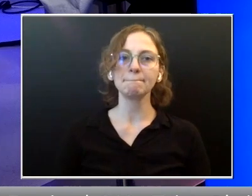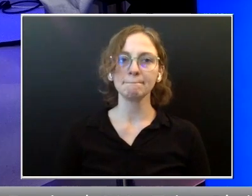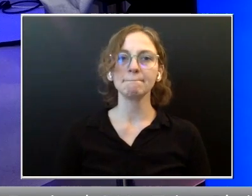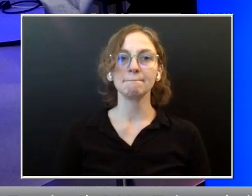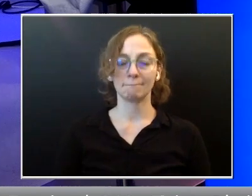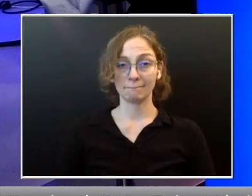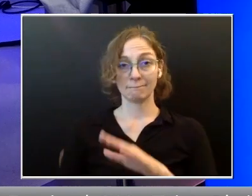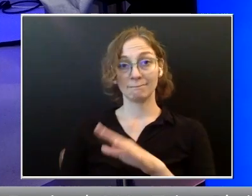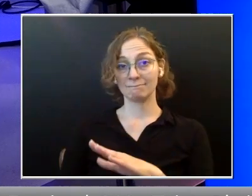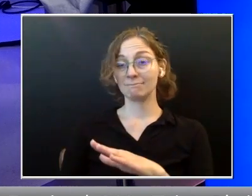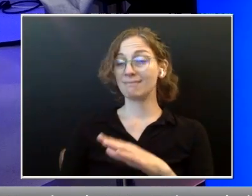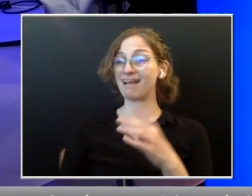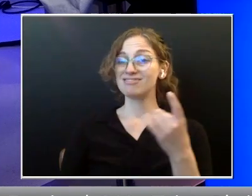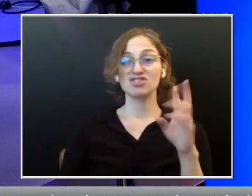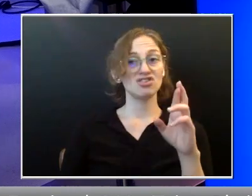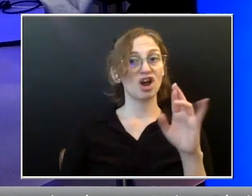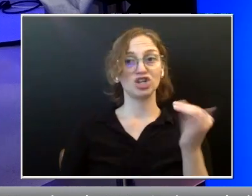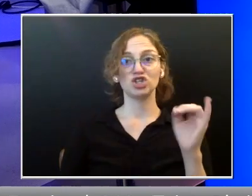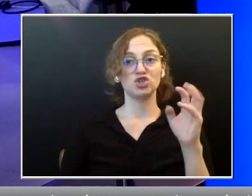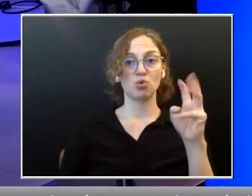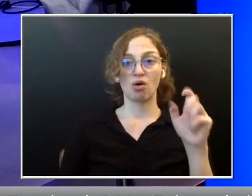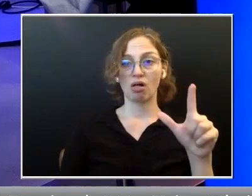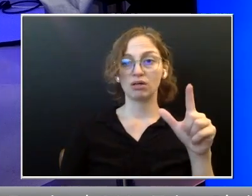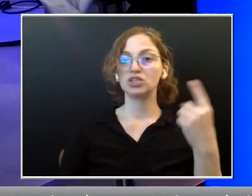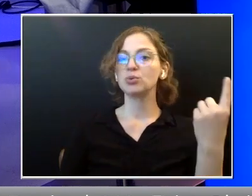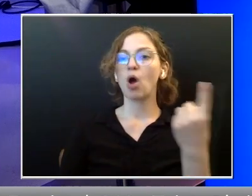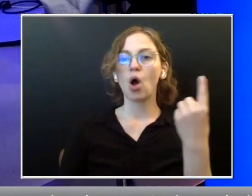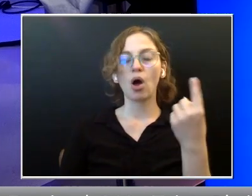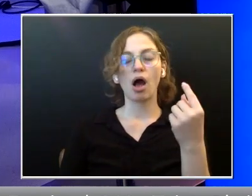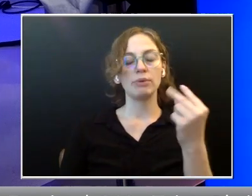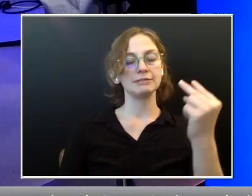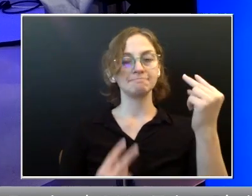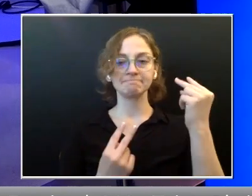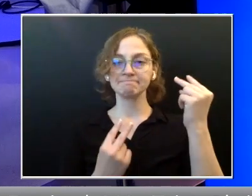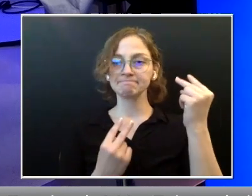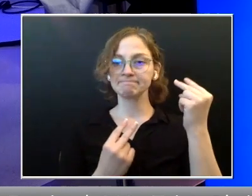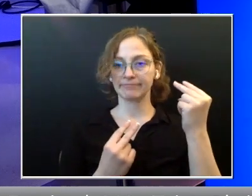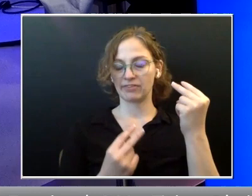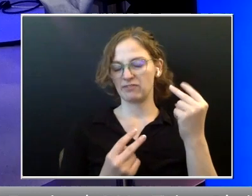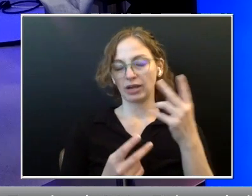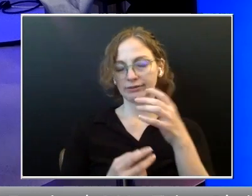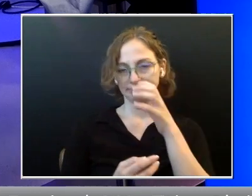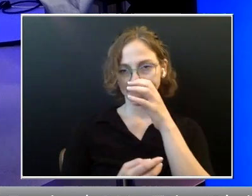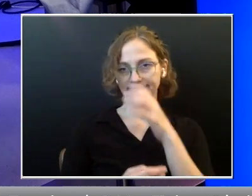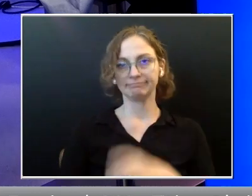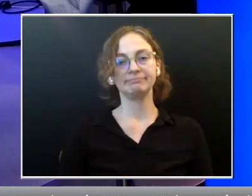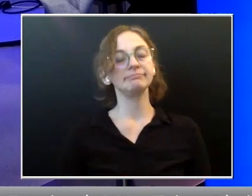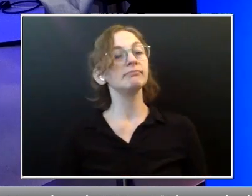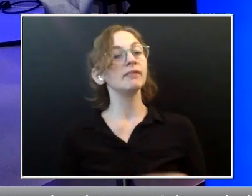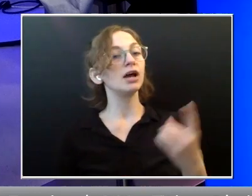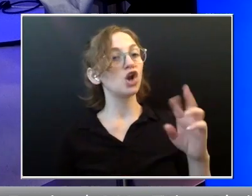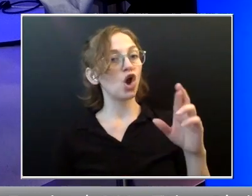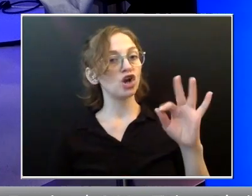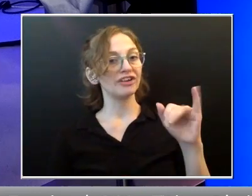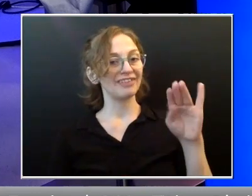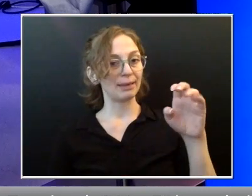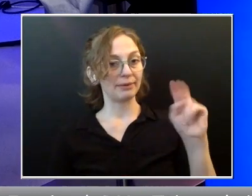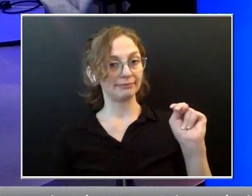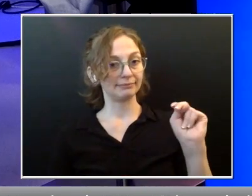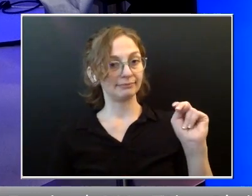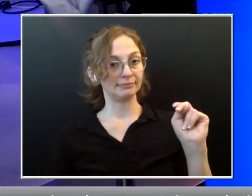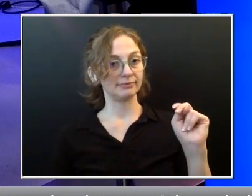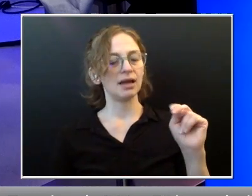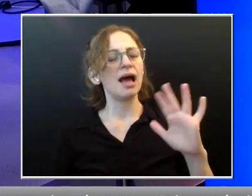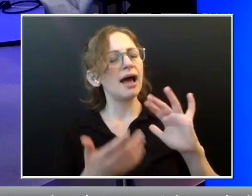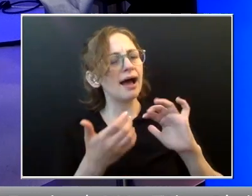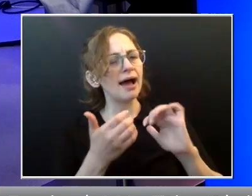was always monitoring on it very closely. Yes. Dr. Fabian, Jody wants to know, how do you weigh the risks, the potential risks,